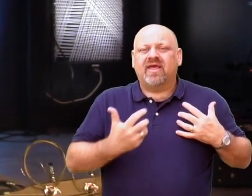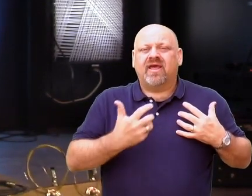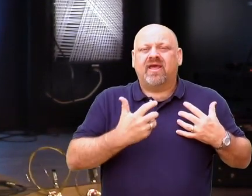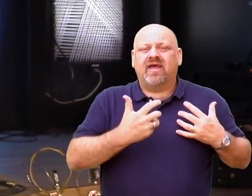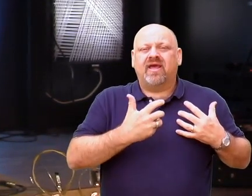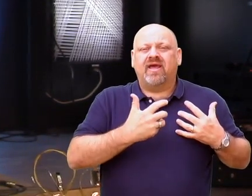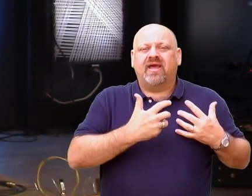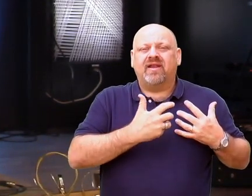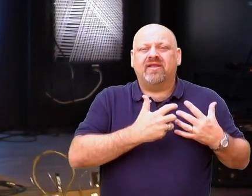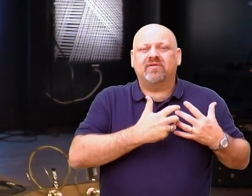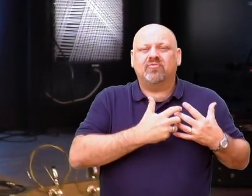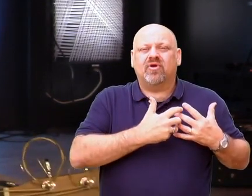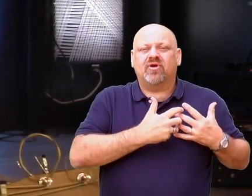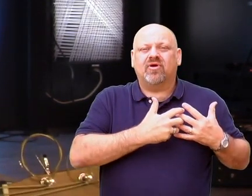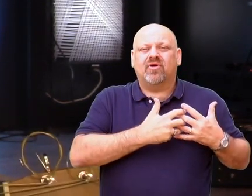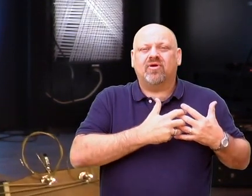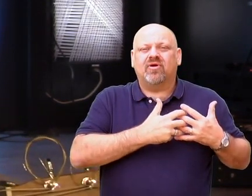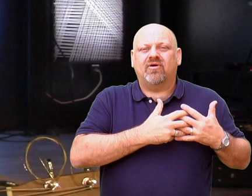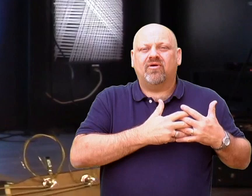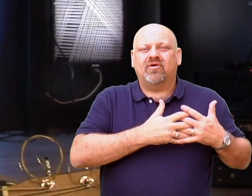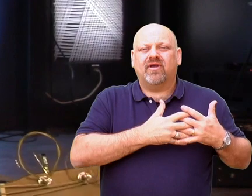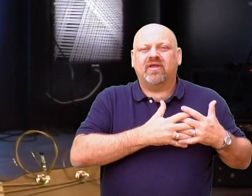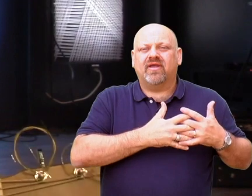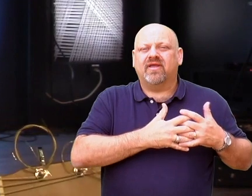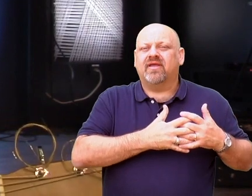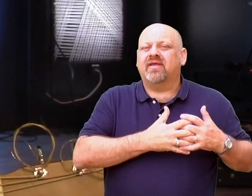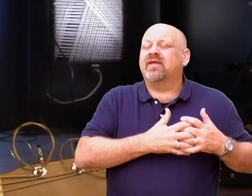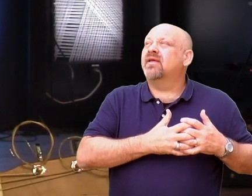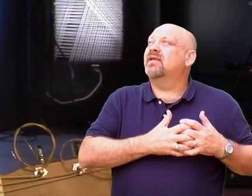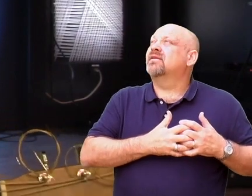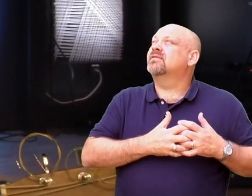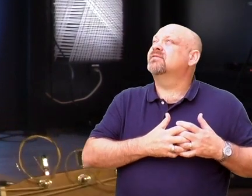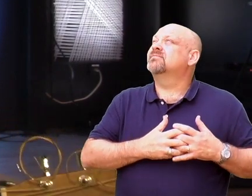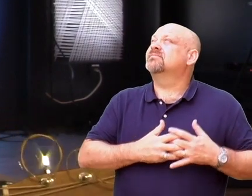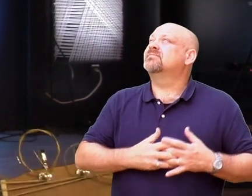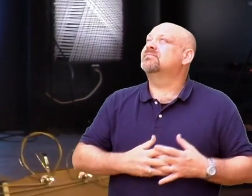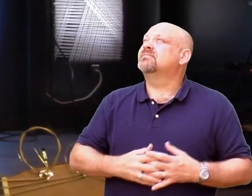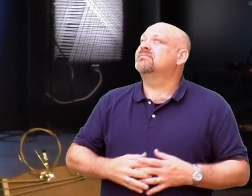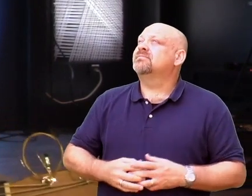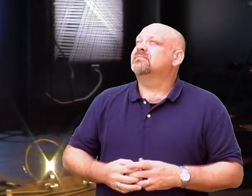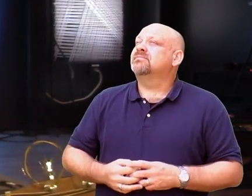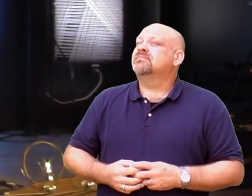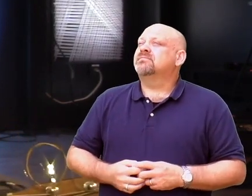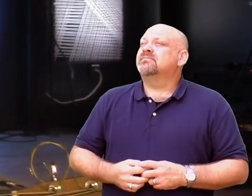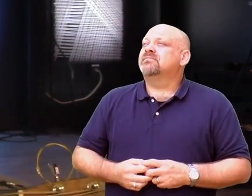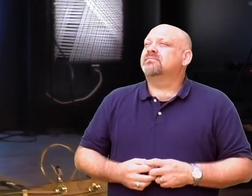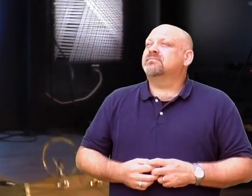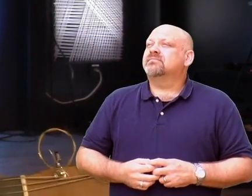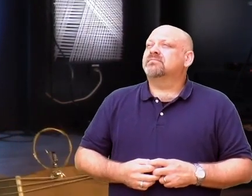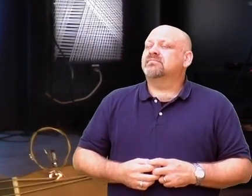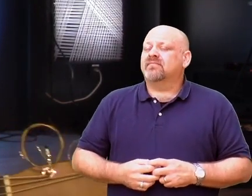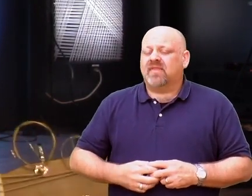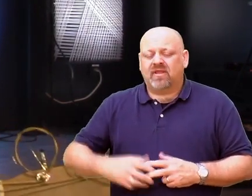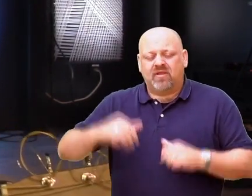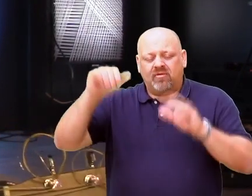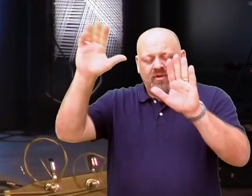every heart that is broken.